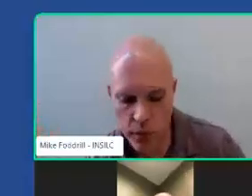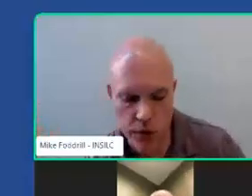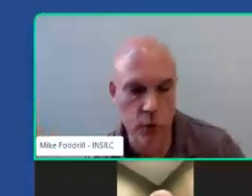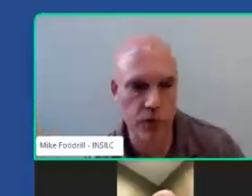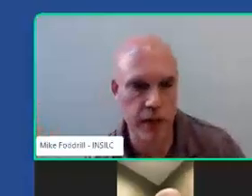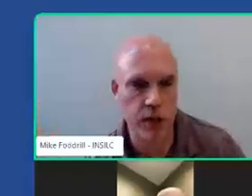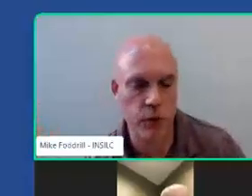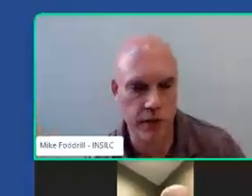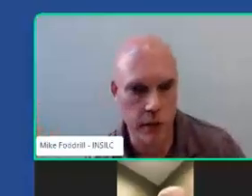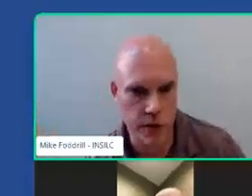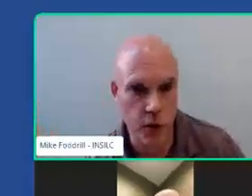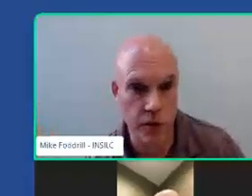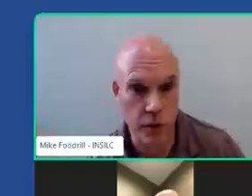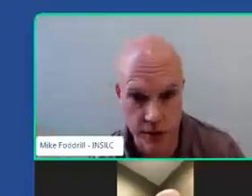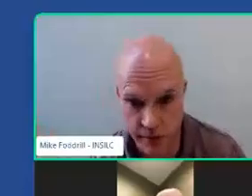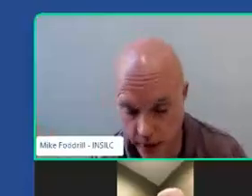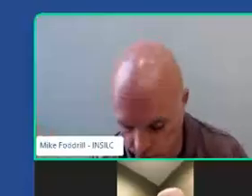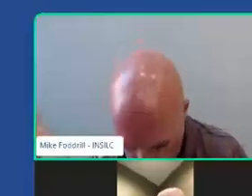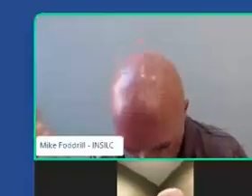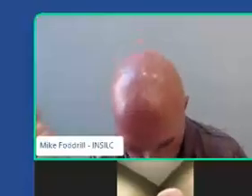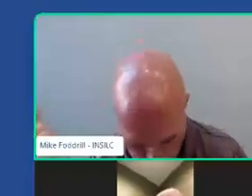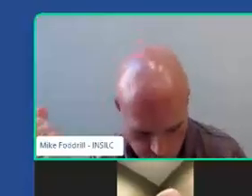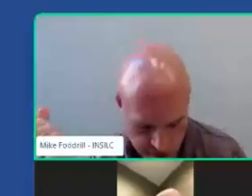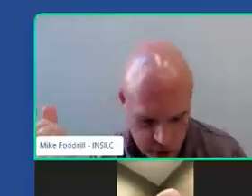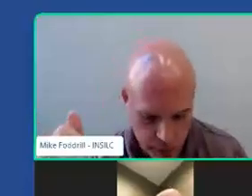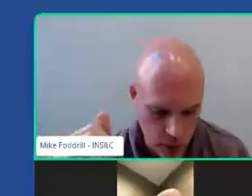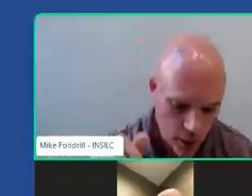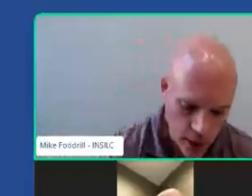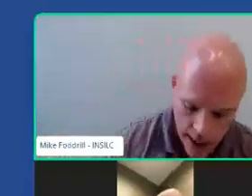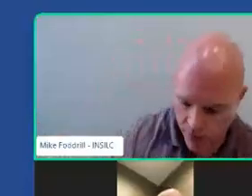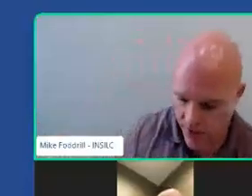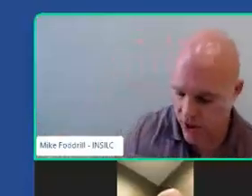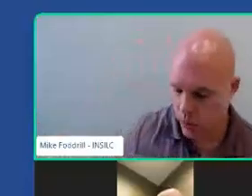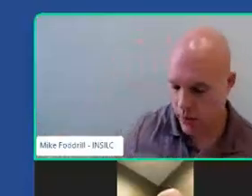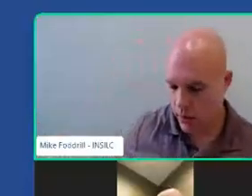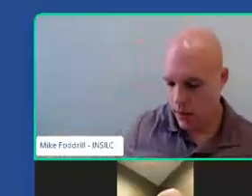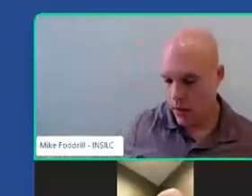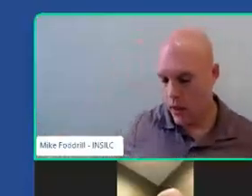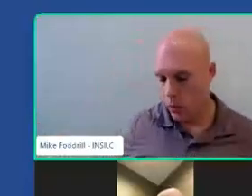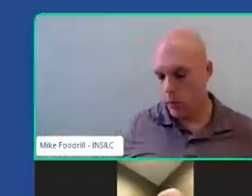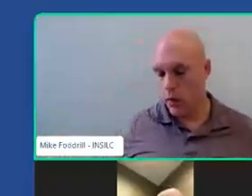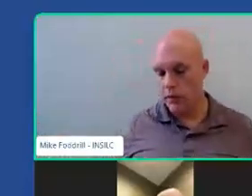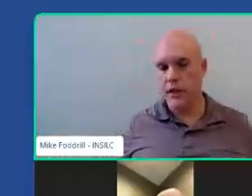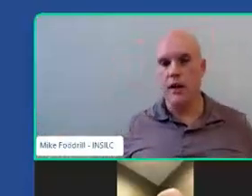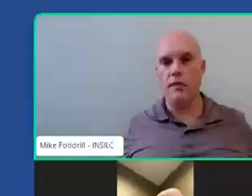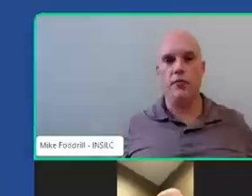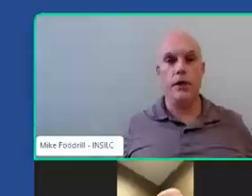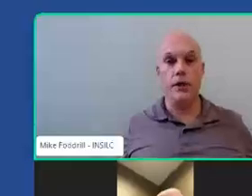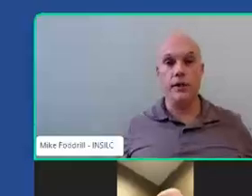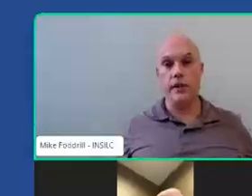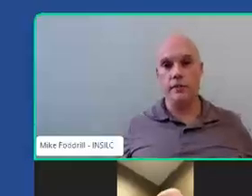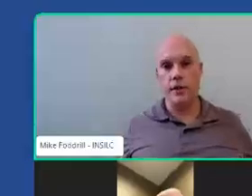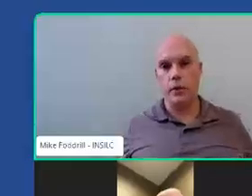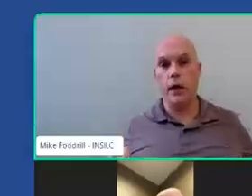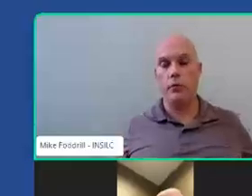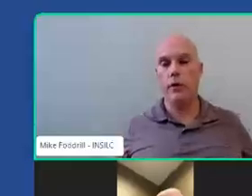going to hold a focus group for each one of those over the course of the next couple of years of the spill. And this is where we want this kind of